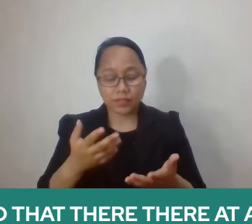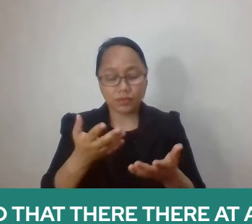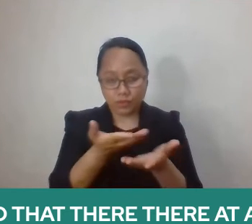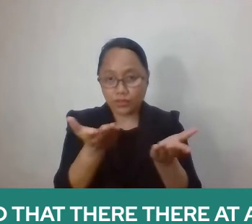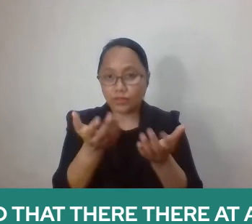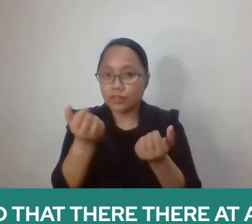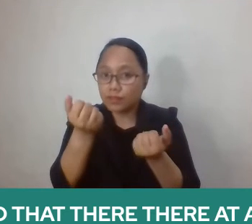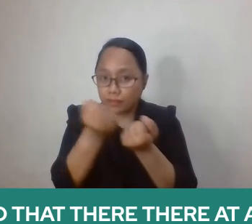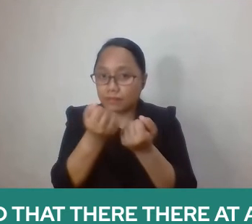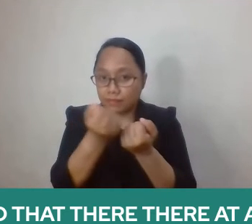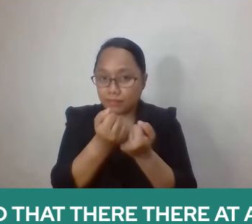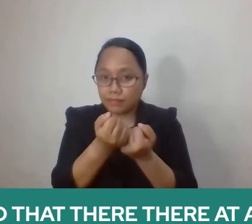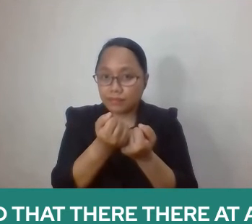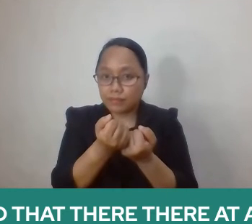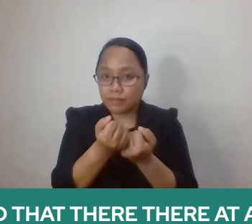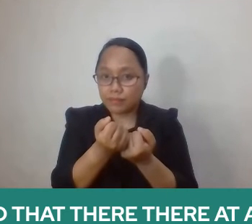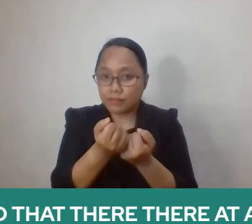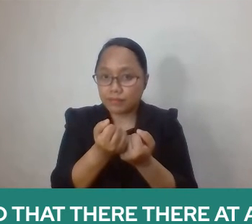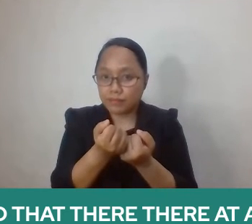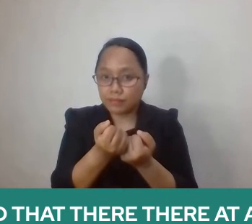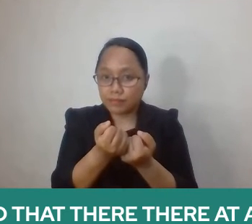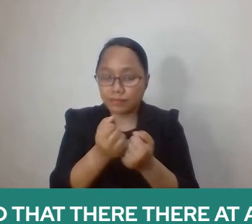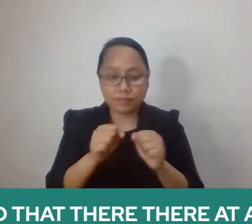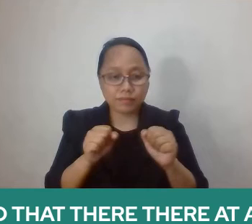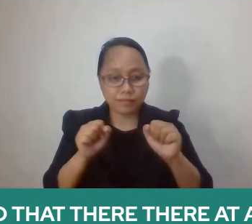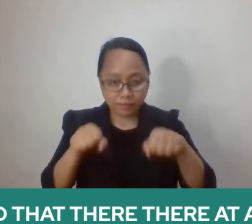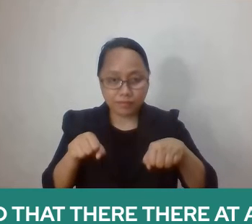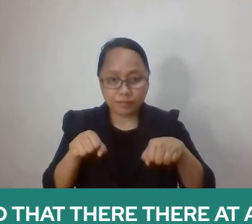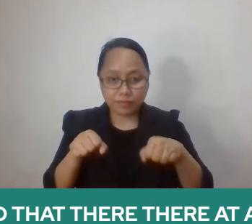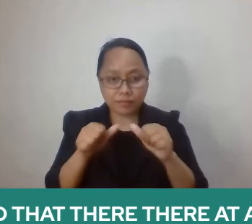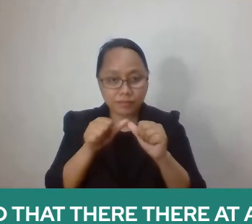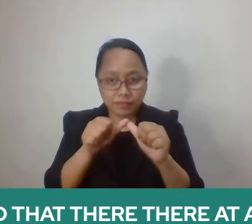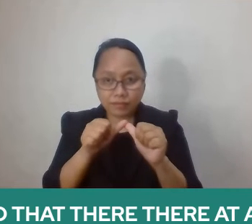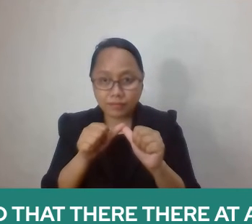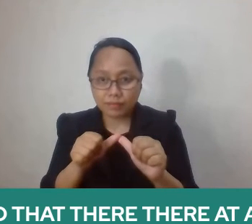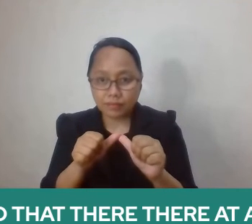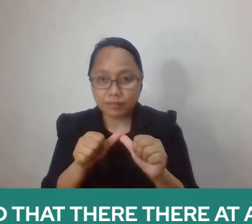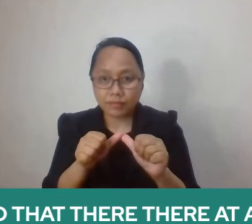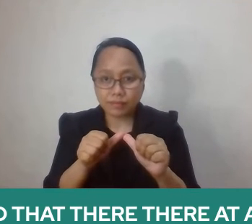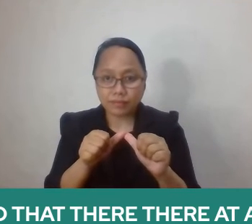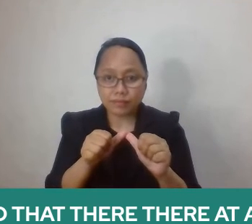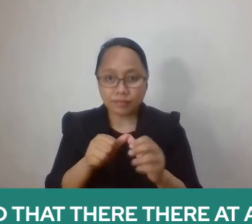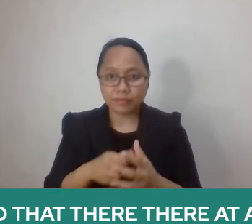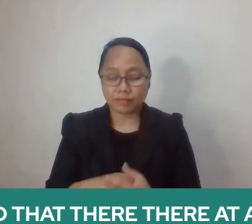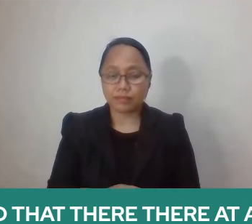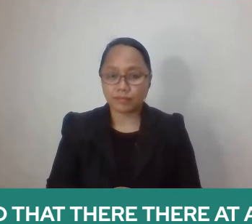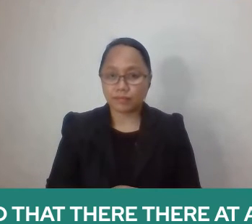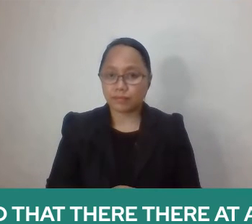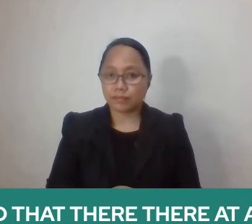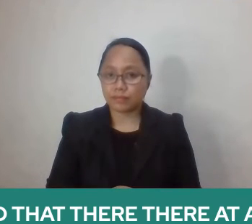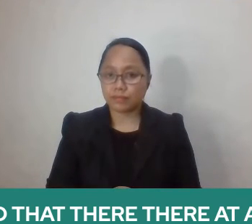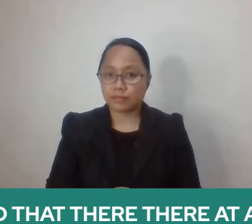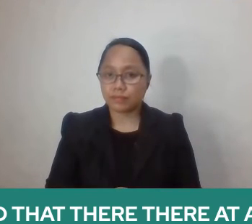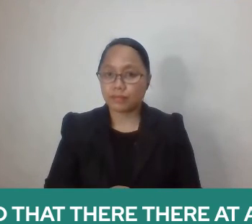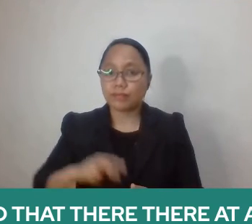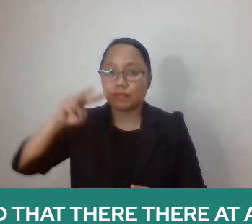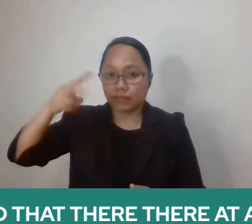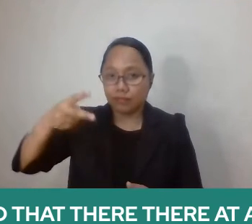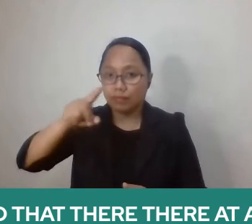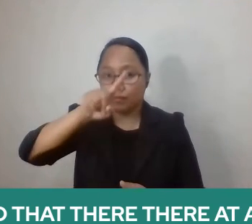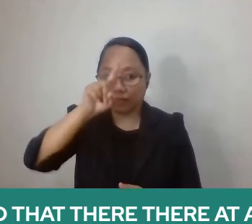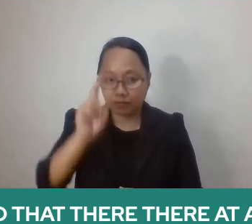from these different population groups, how have you addressed those resistance? And then her second question is